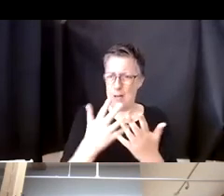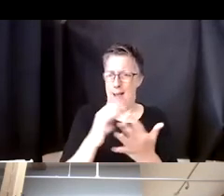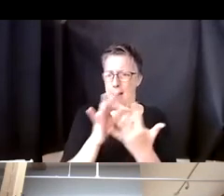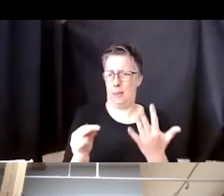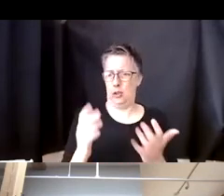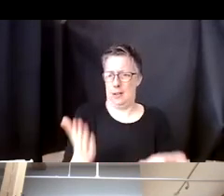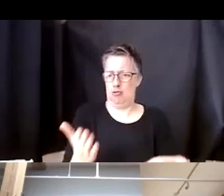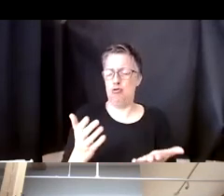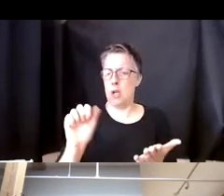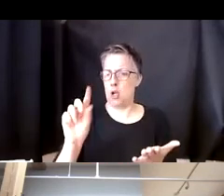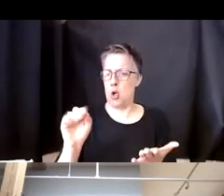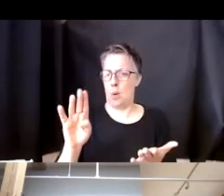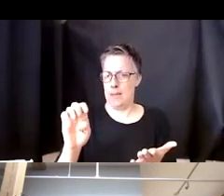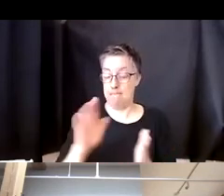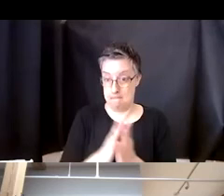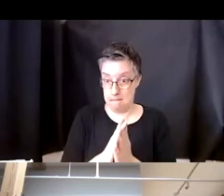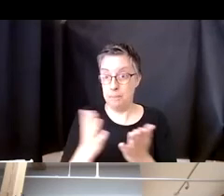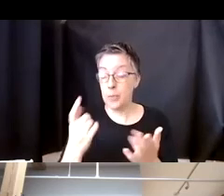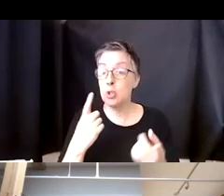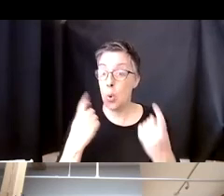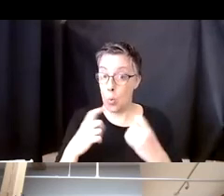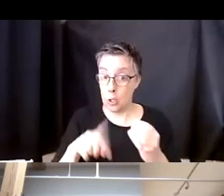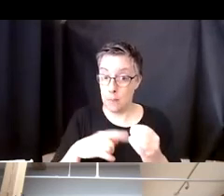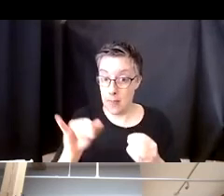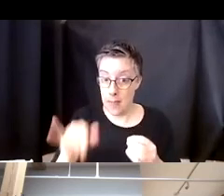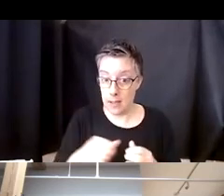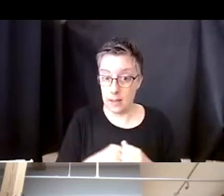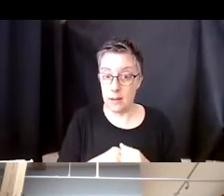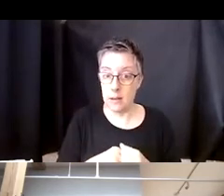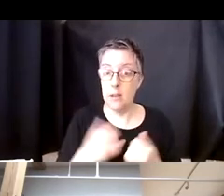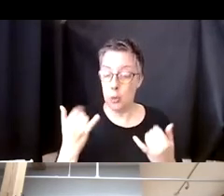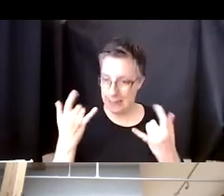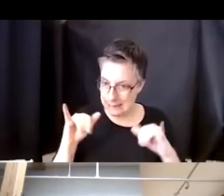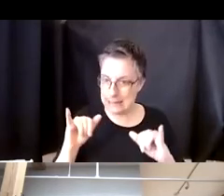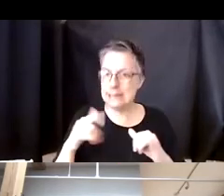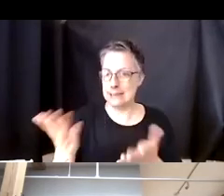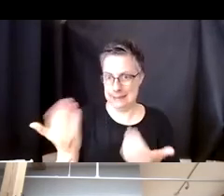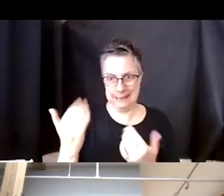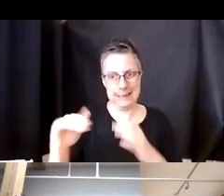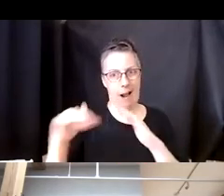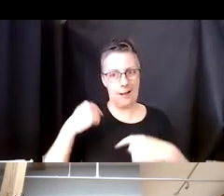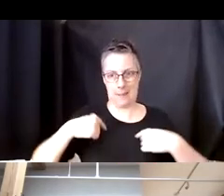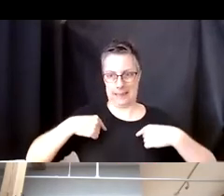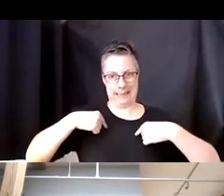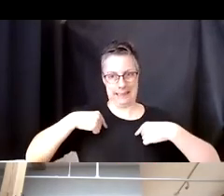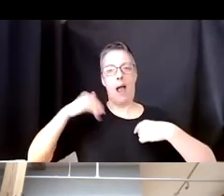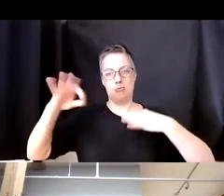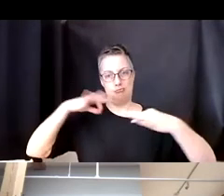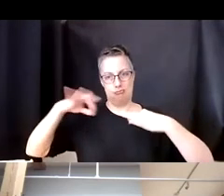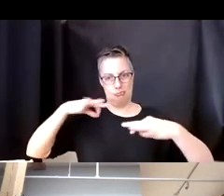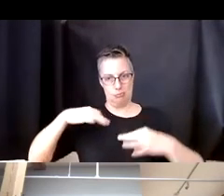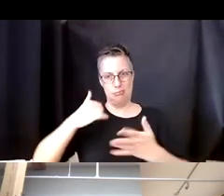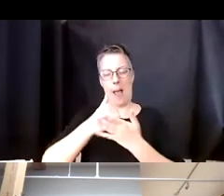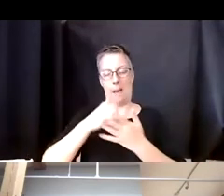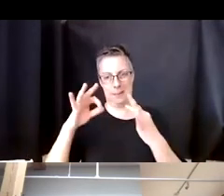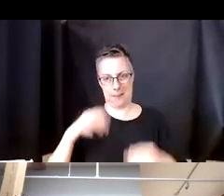So if anyone has questions about using Adobe Premiere and captioning, they can absolutely contact me, and I will help walk them